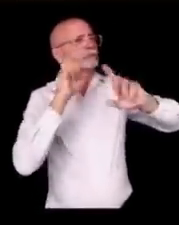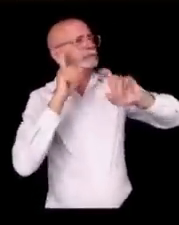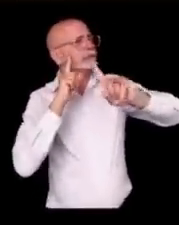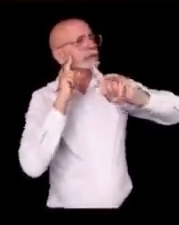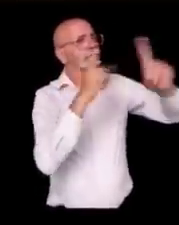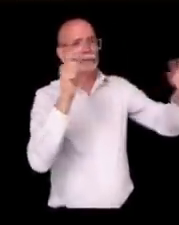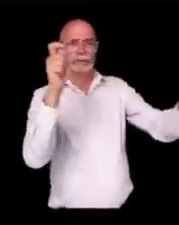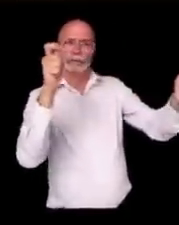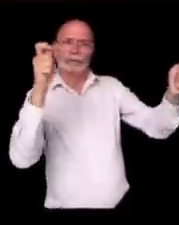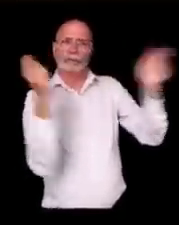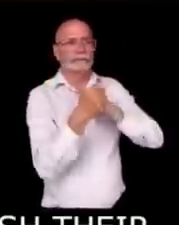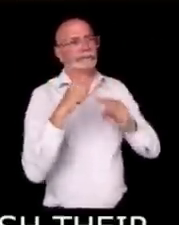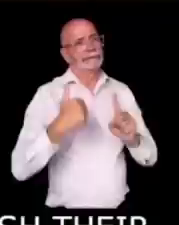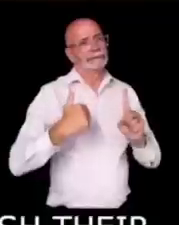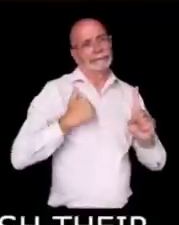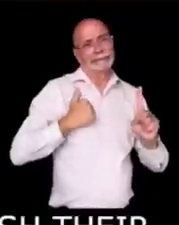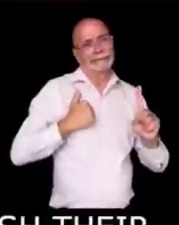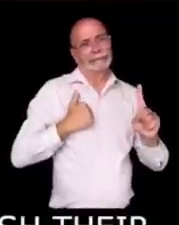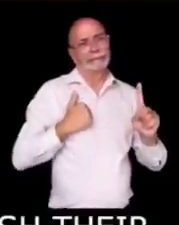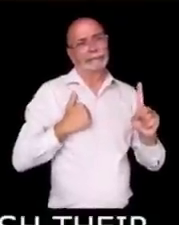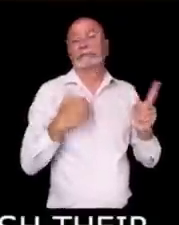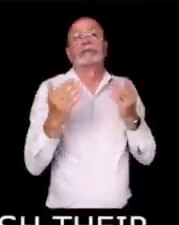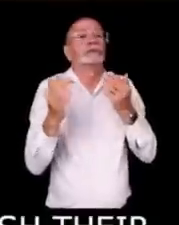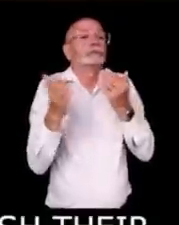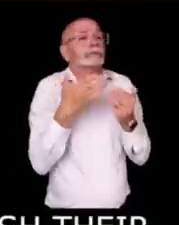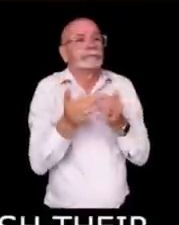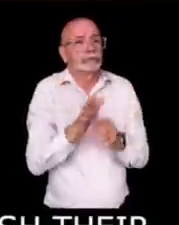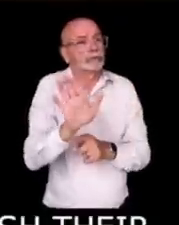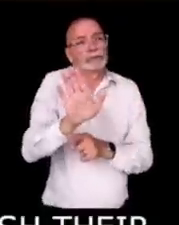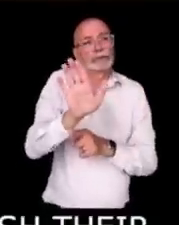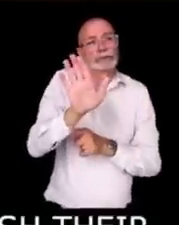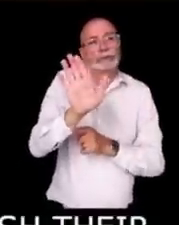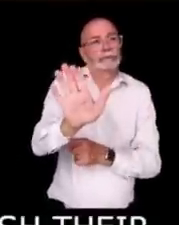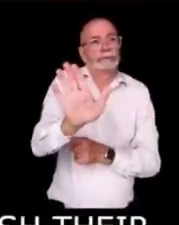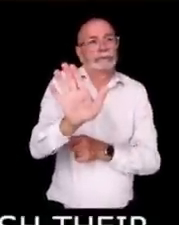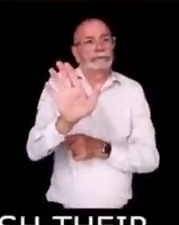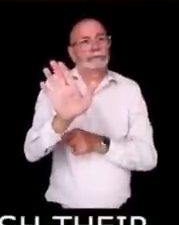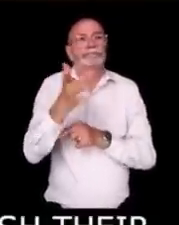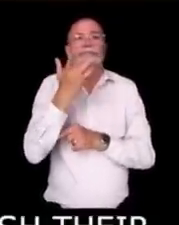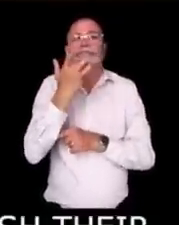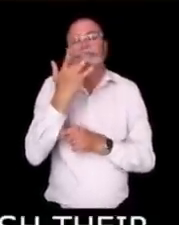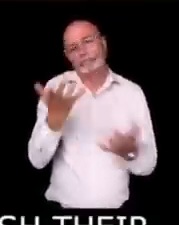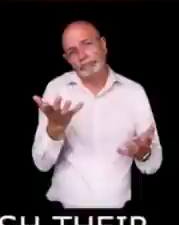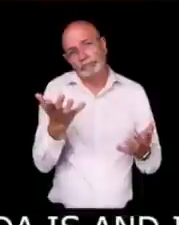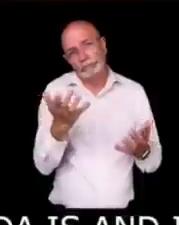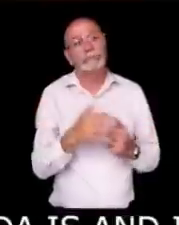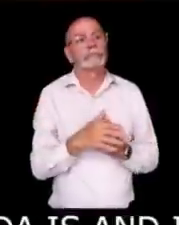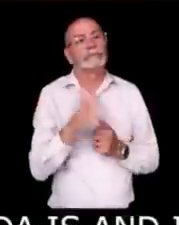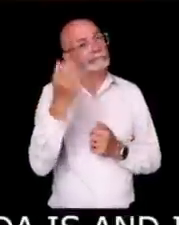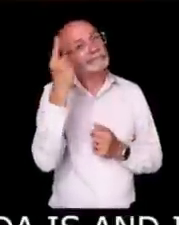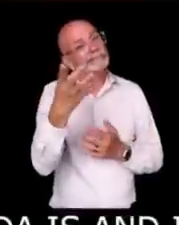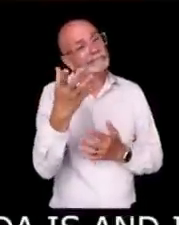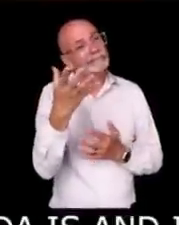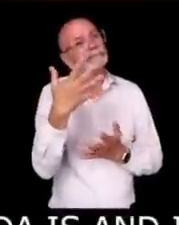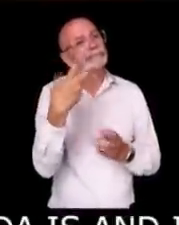changing Canada for whatever their agenda is. And it's been a very difficult thing that I think the public largely